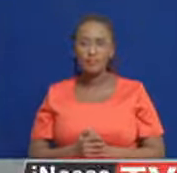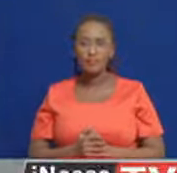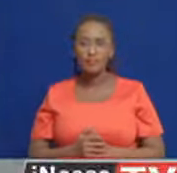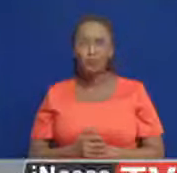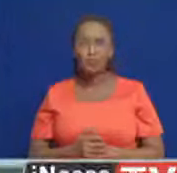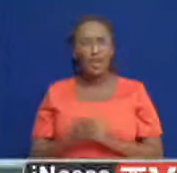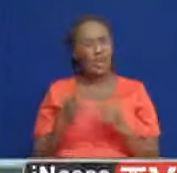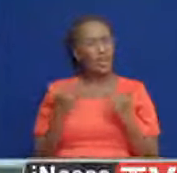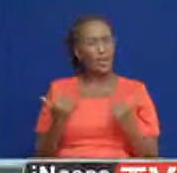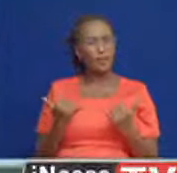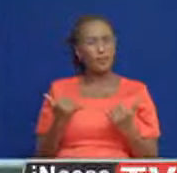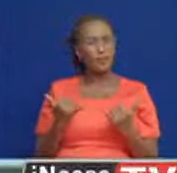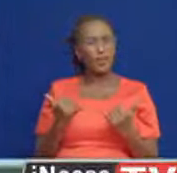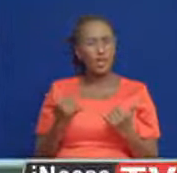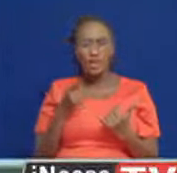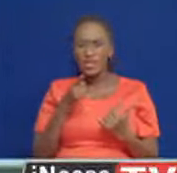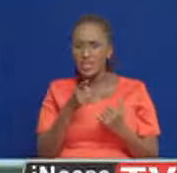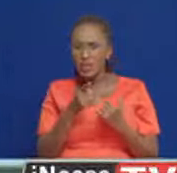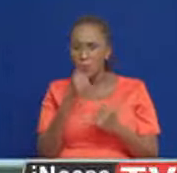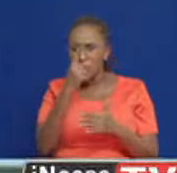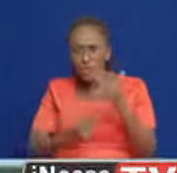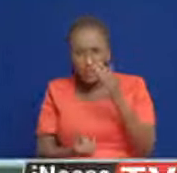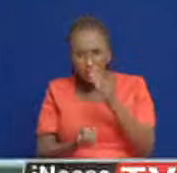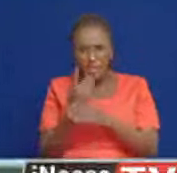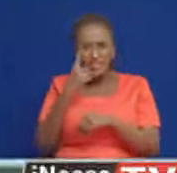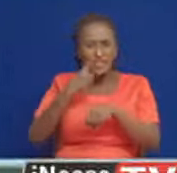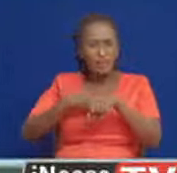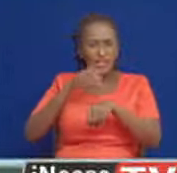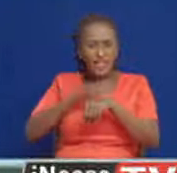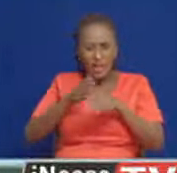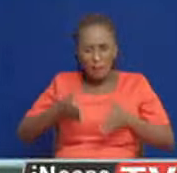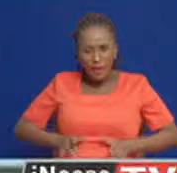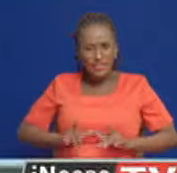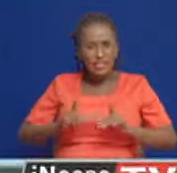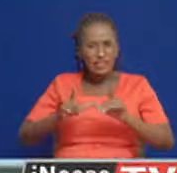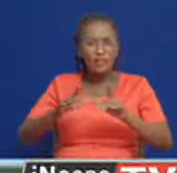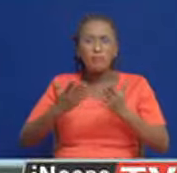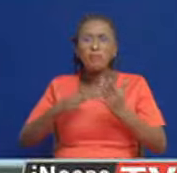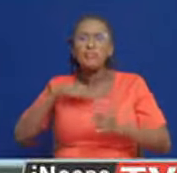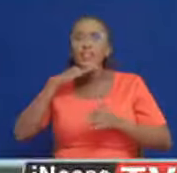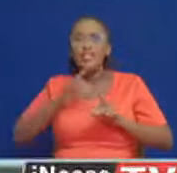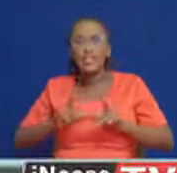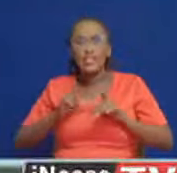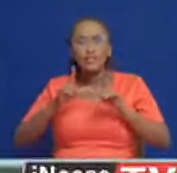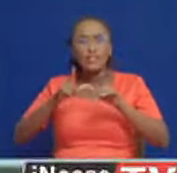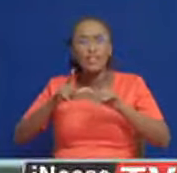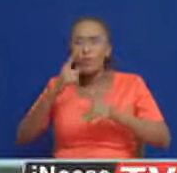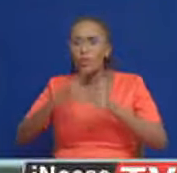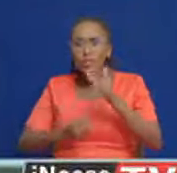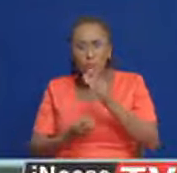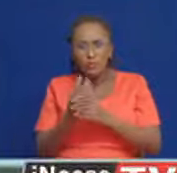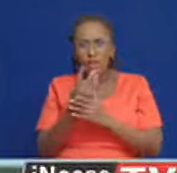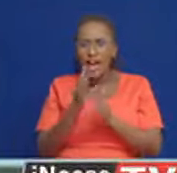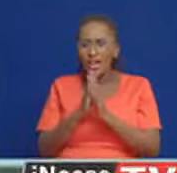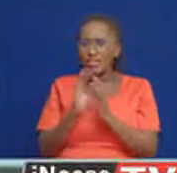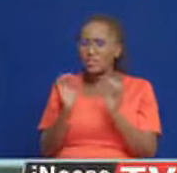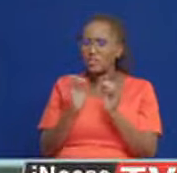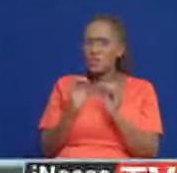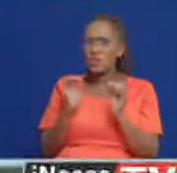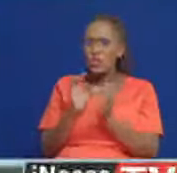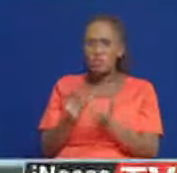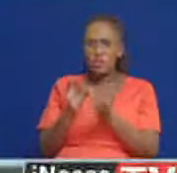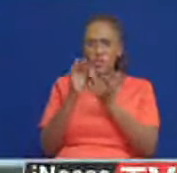What is there, what is being produced when I'm getting a birth certificate or a death certificate? And there are no exemptions to